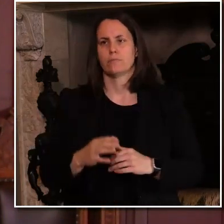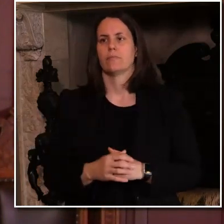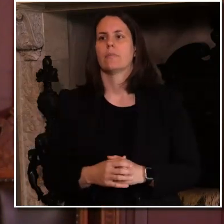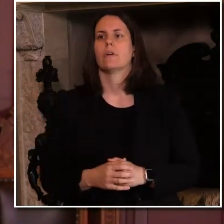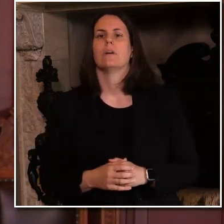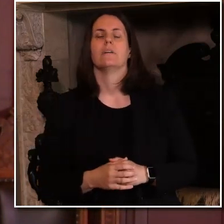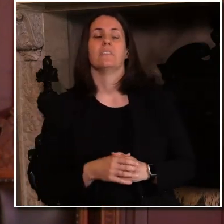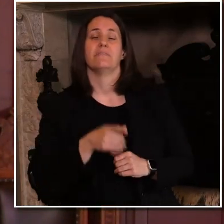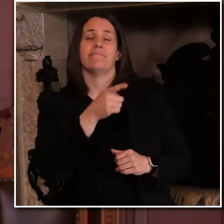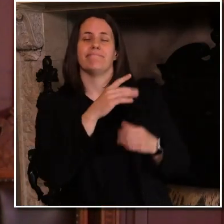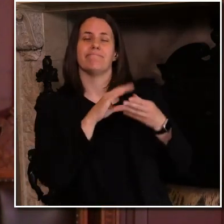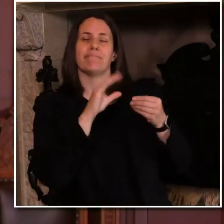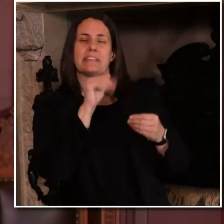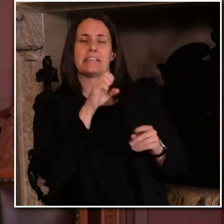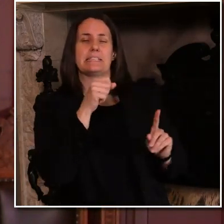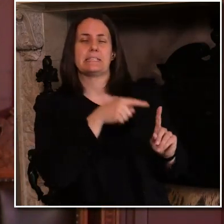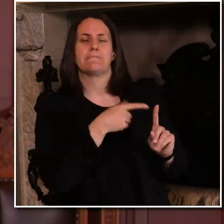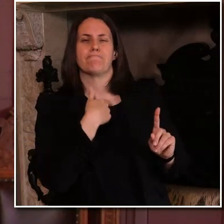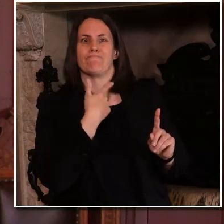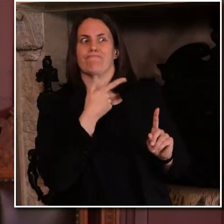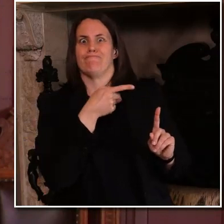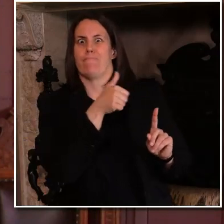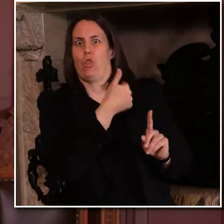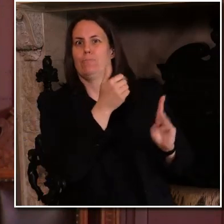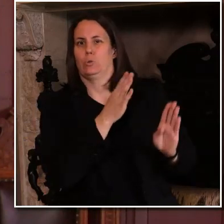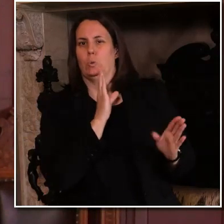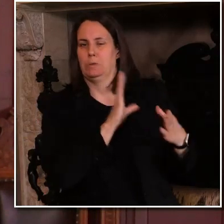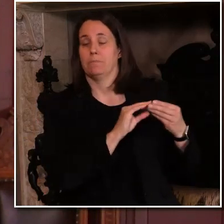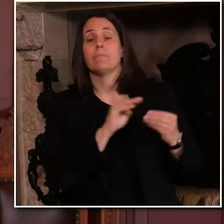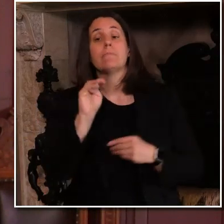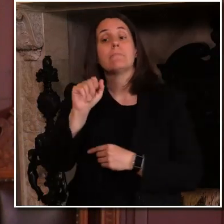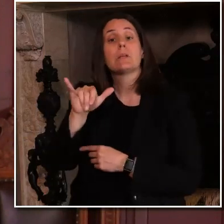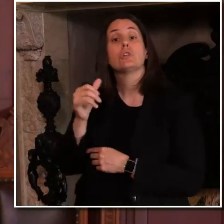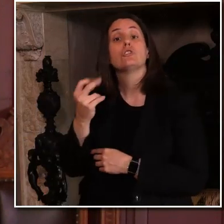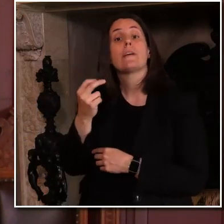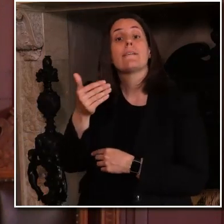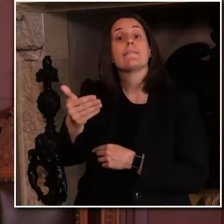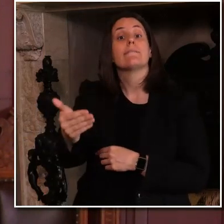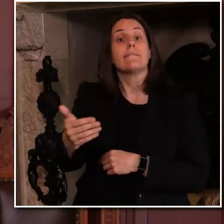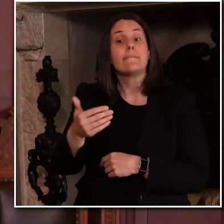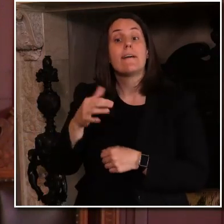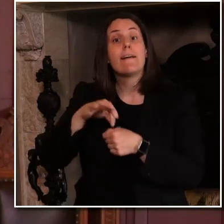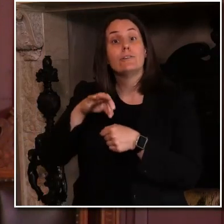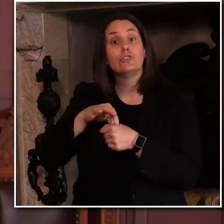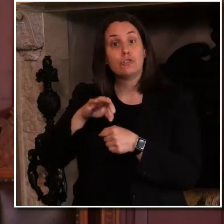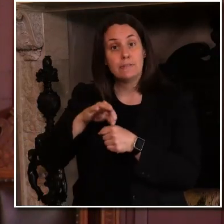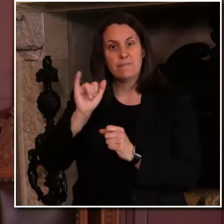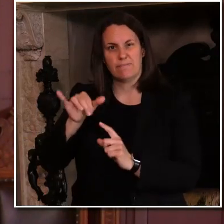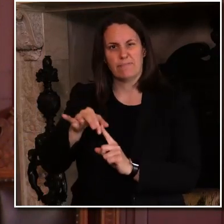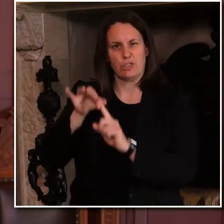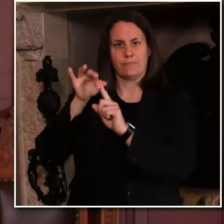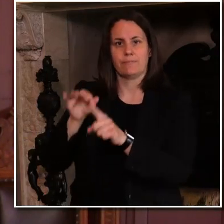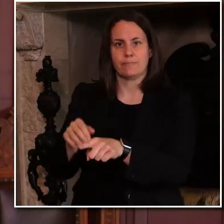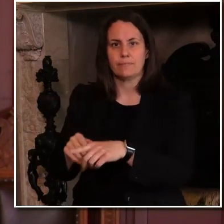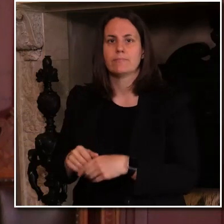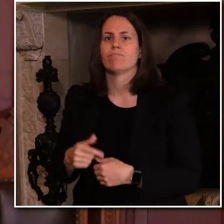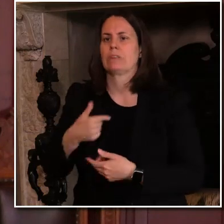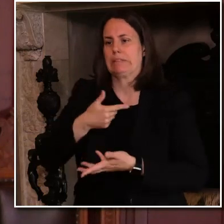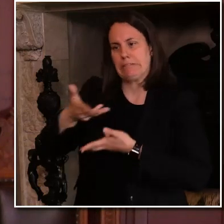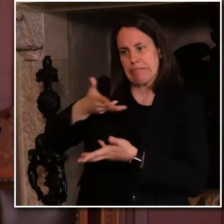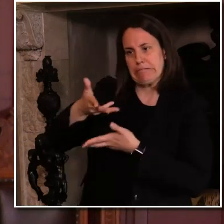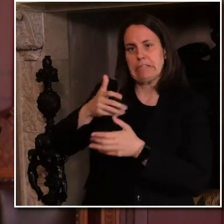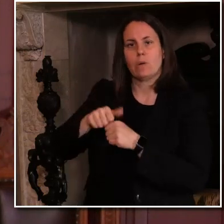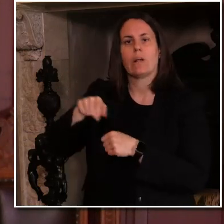date is May 12th. We've spent a lot of time communicating with municipal officials across the